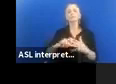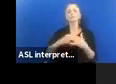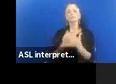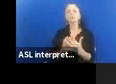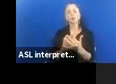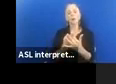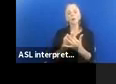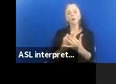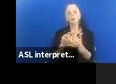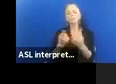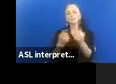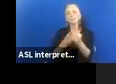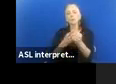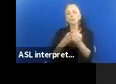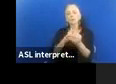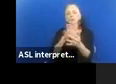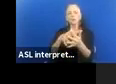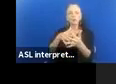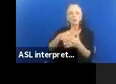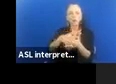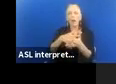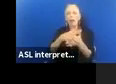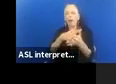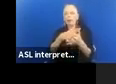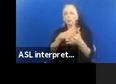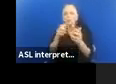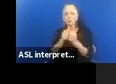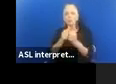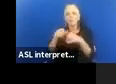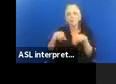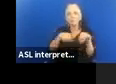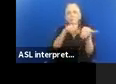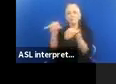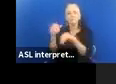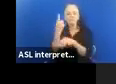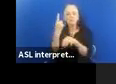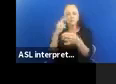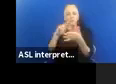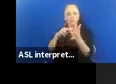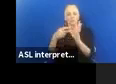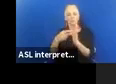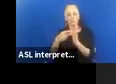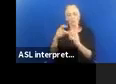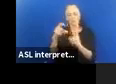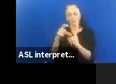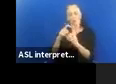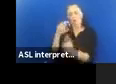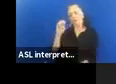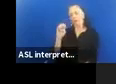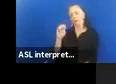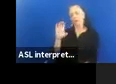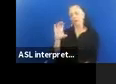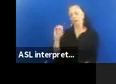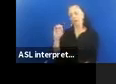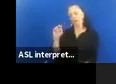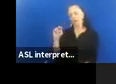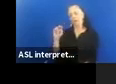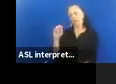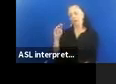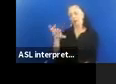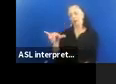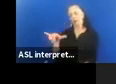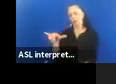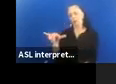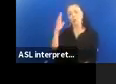to begin by grounding in a shared understanding of what we mean by economy, especially as we